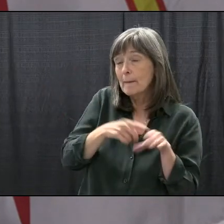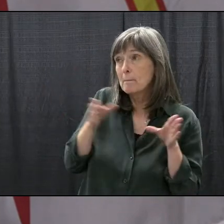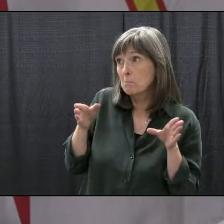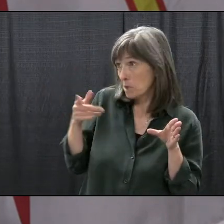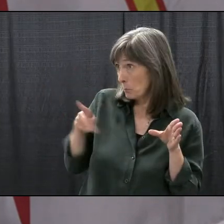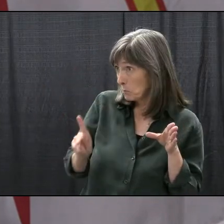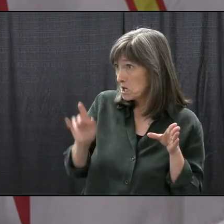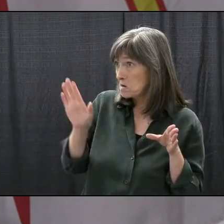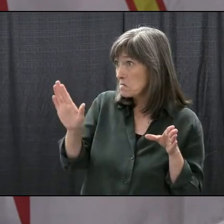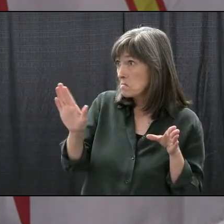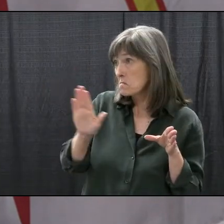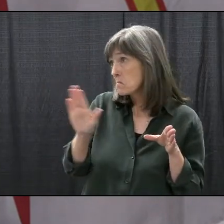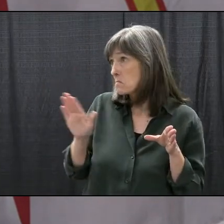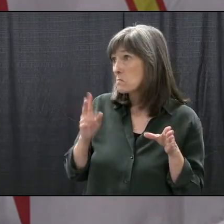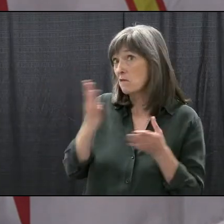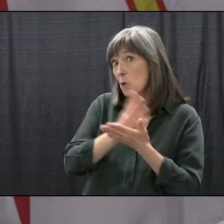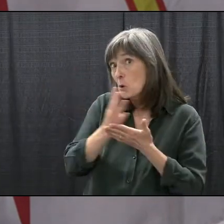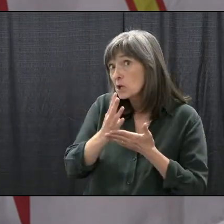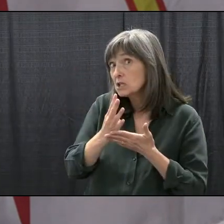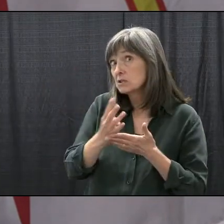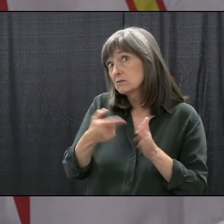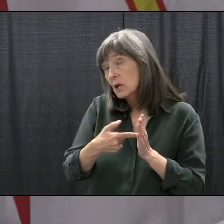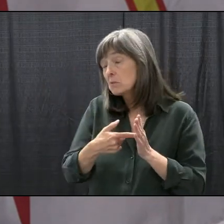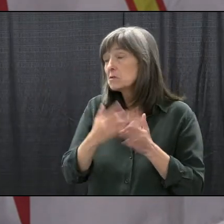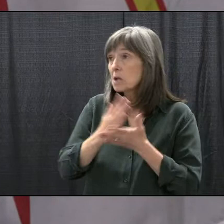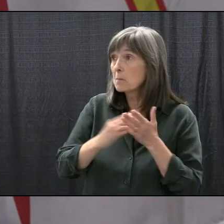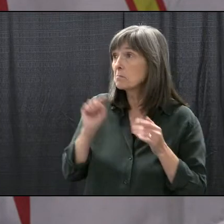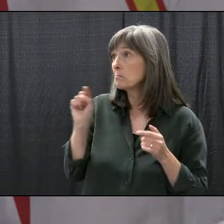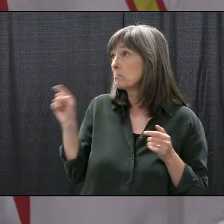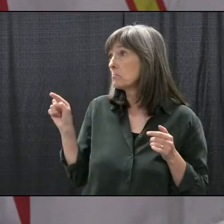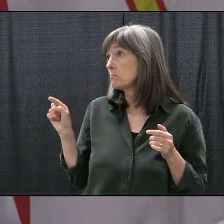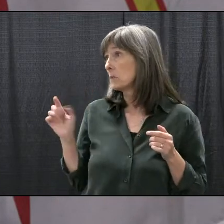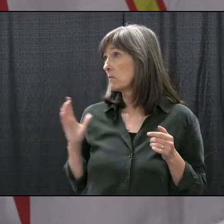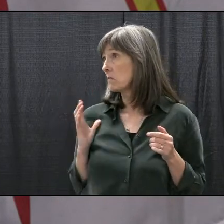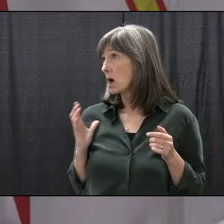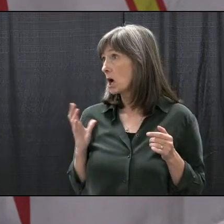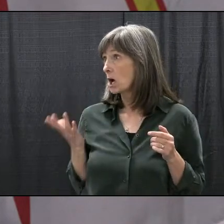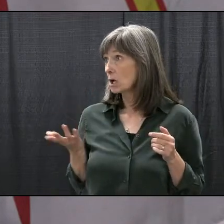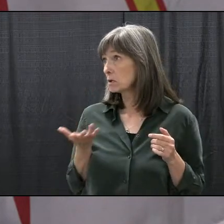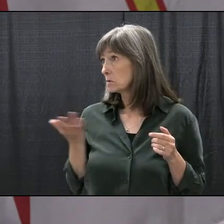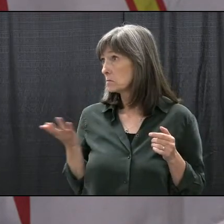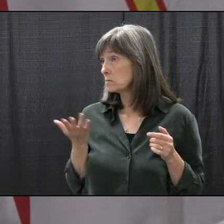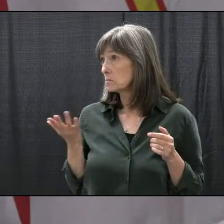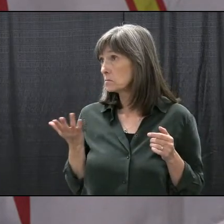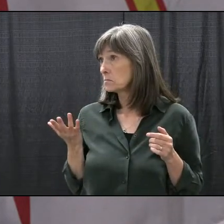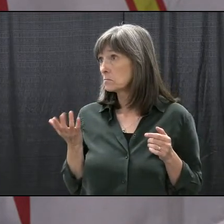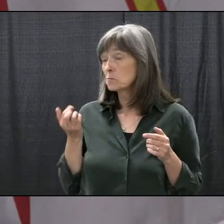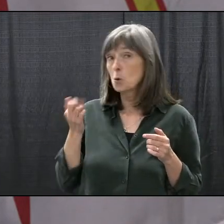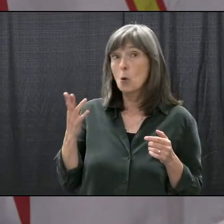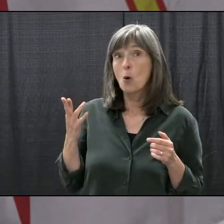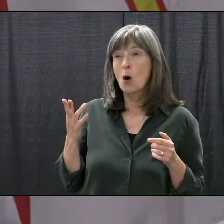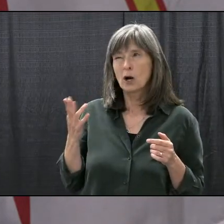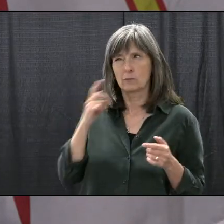allowing that interval to go down to 4 weeks, for example, you know, they're seeing more cases of